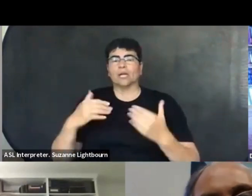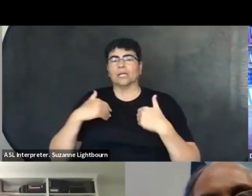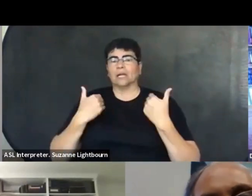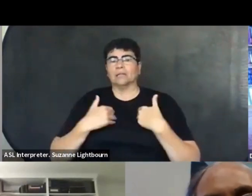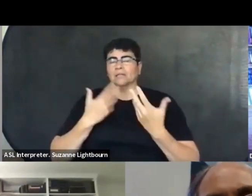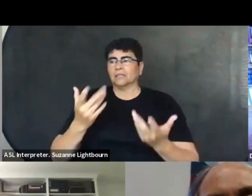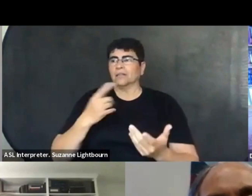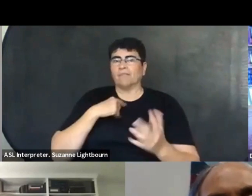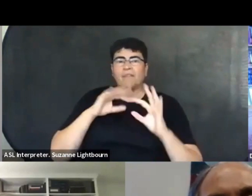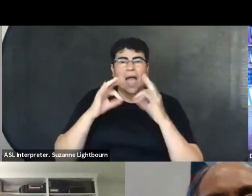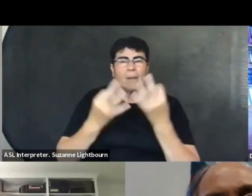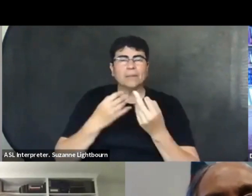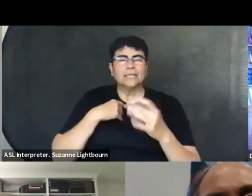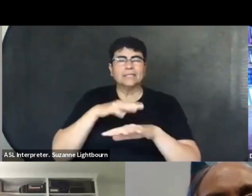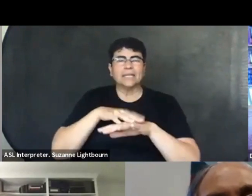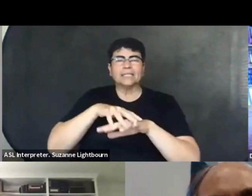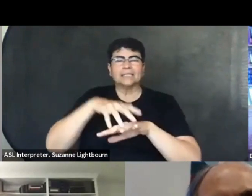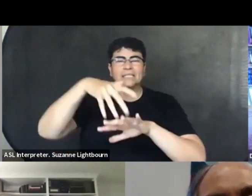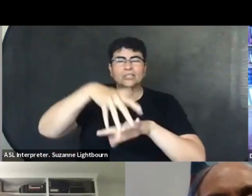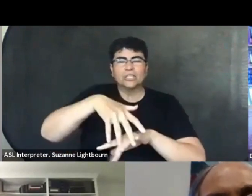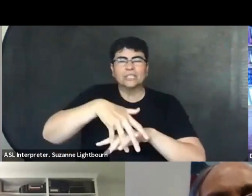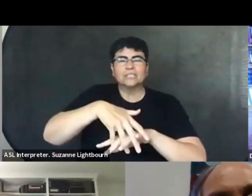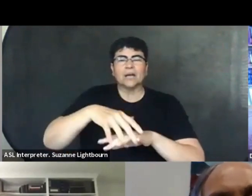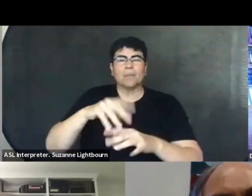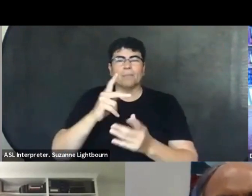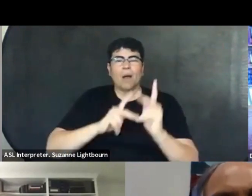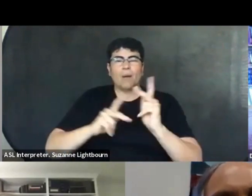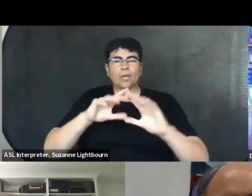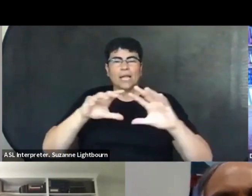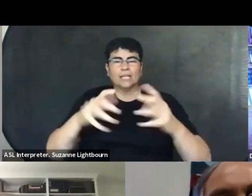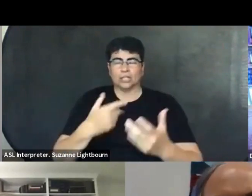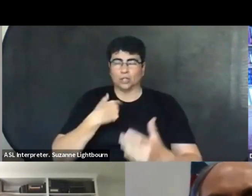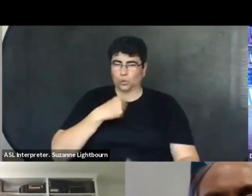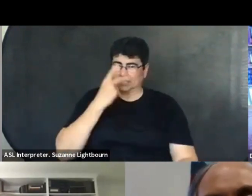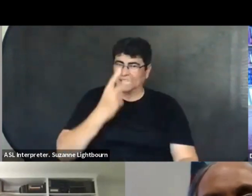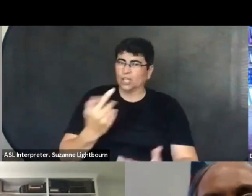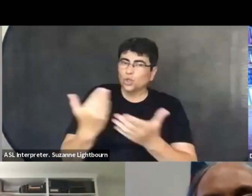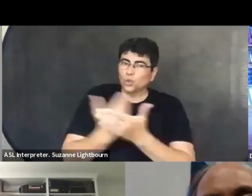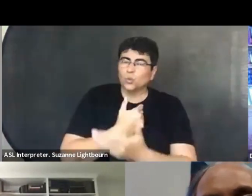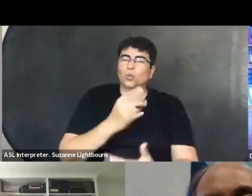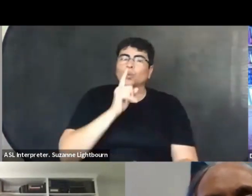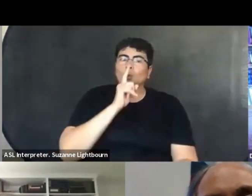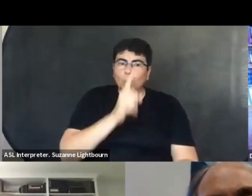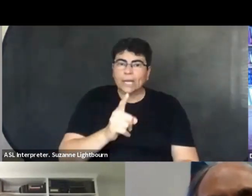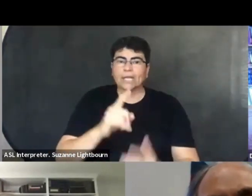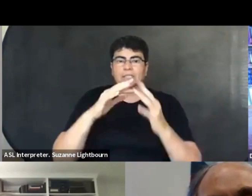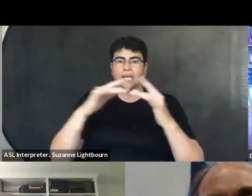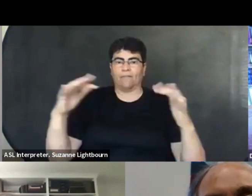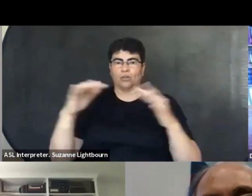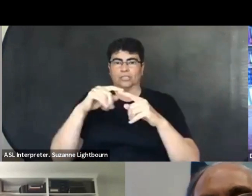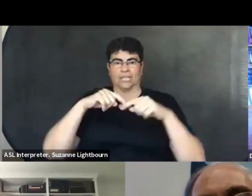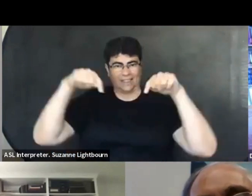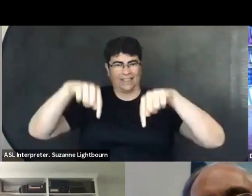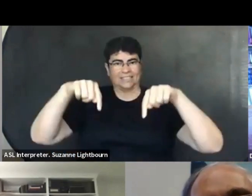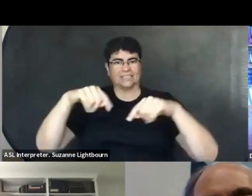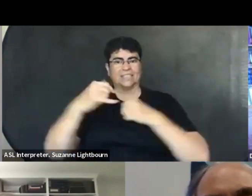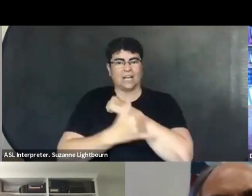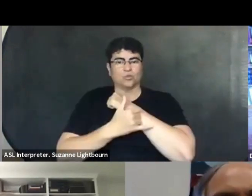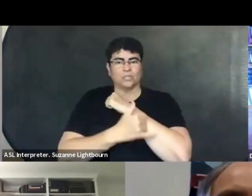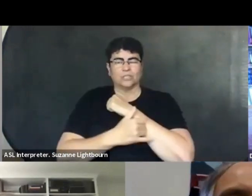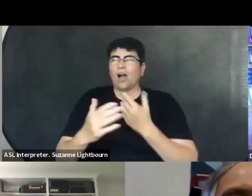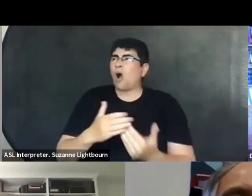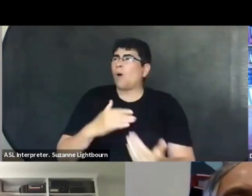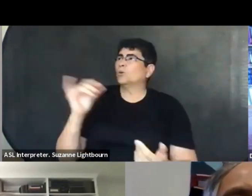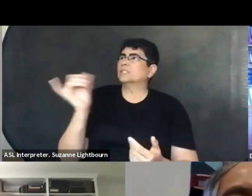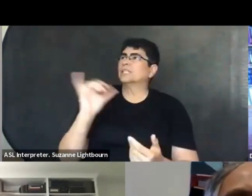indigenous populations, you see that the new real diversity in this country. It's